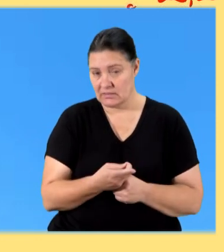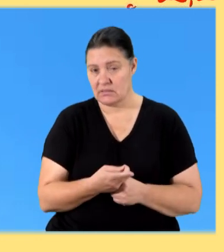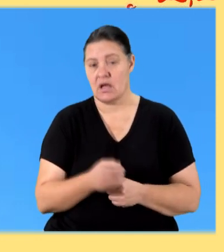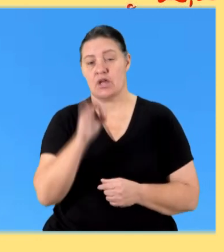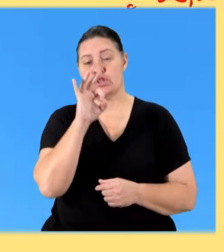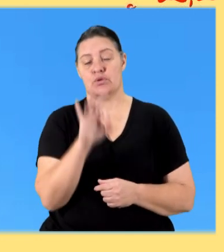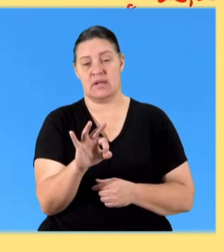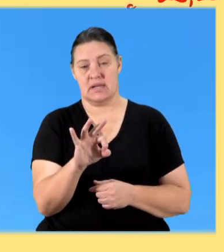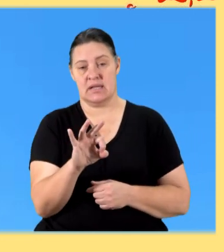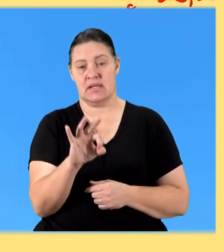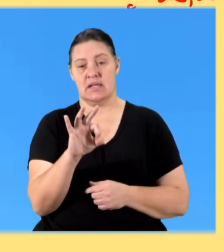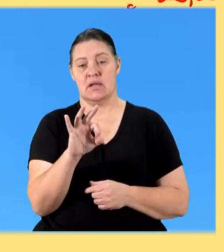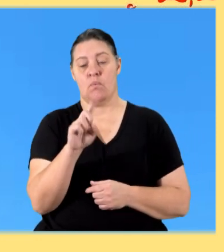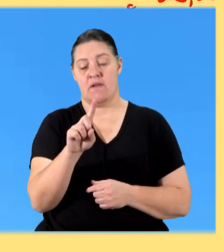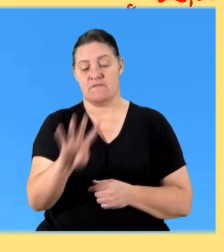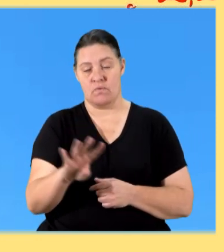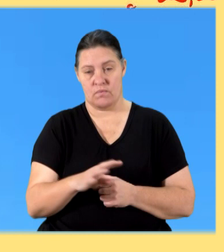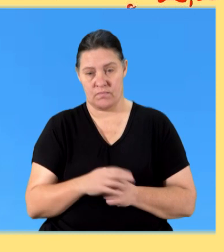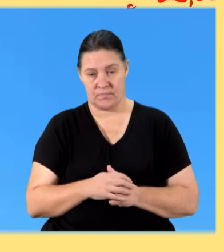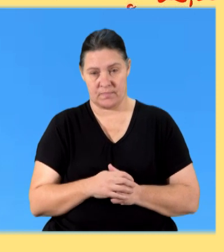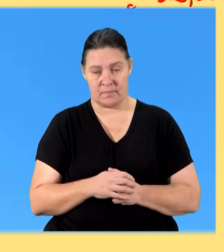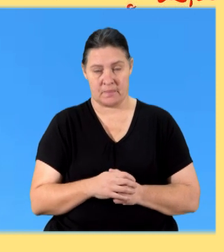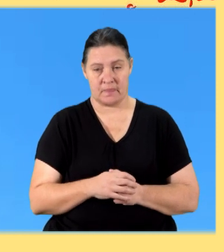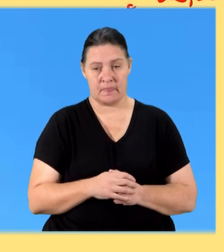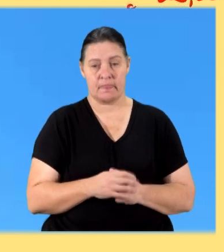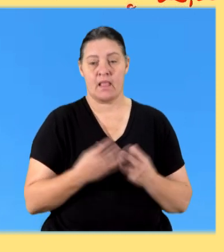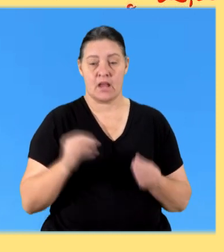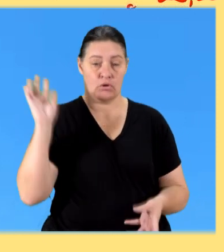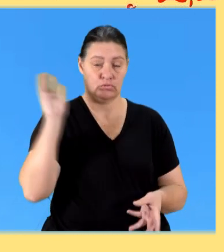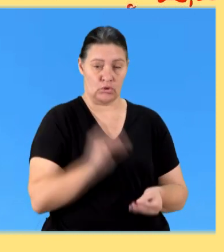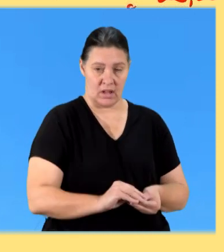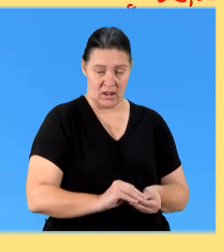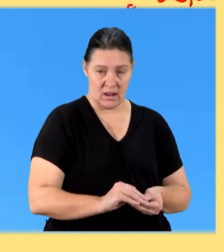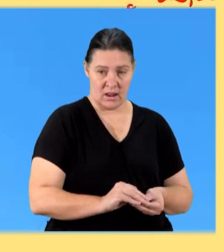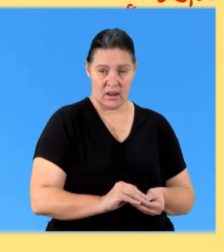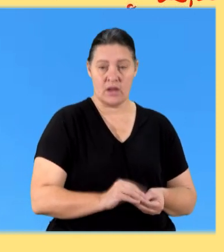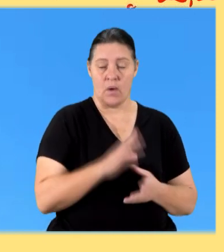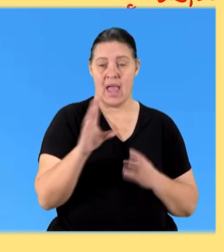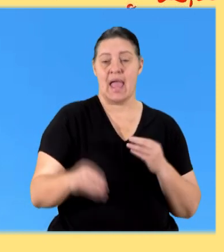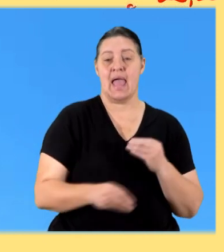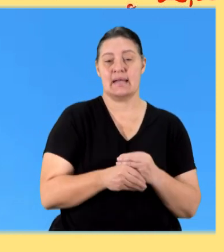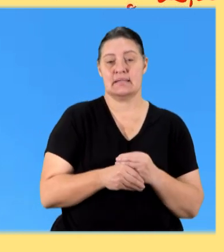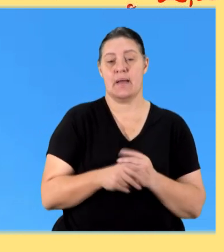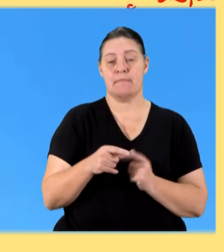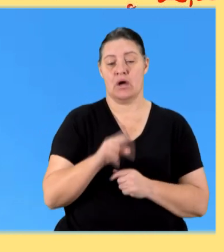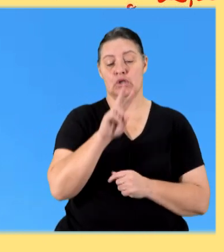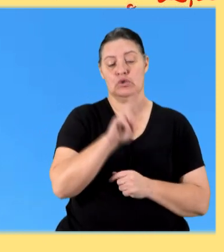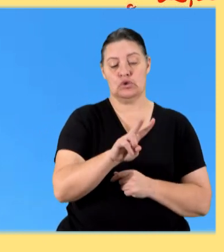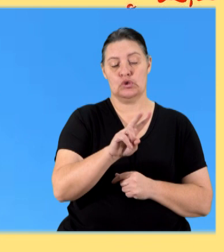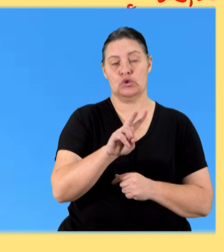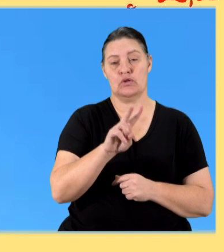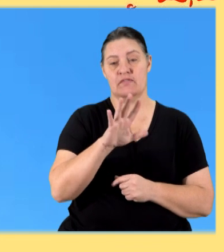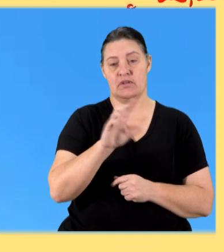becomes 314. If I'm to totalize, I'll now add, that is my 251